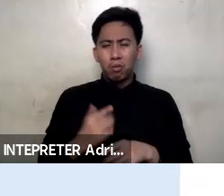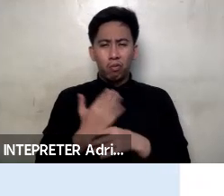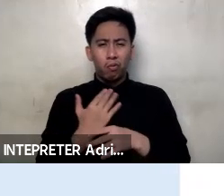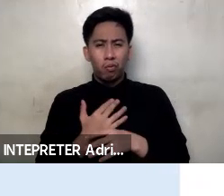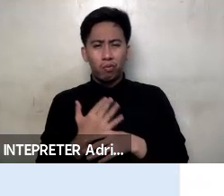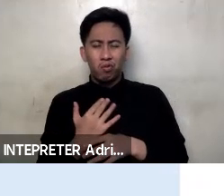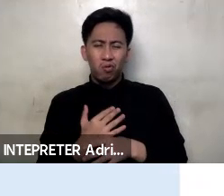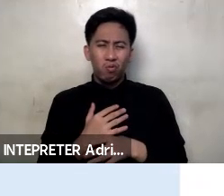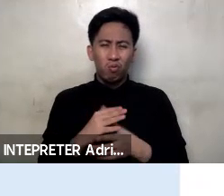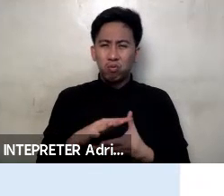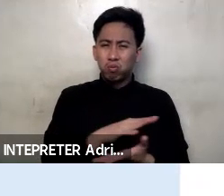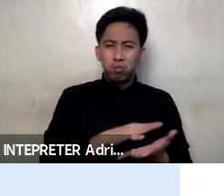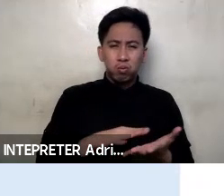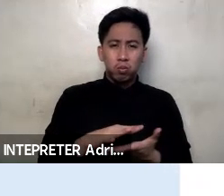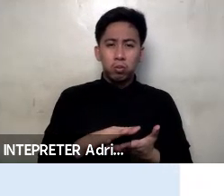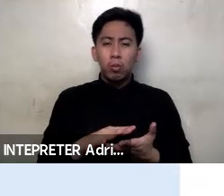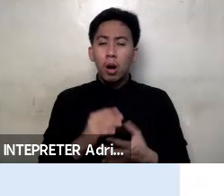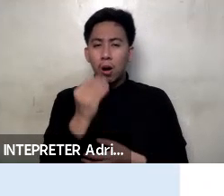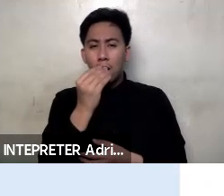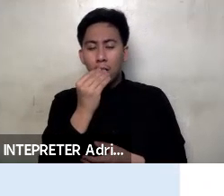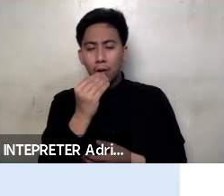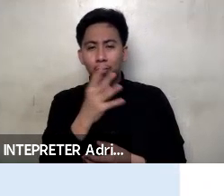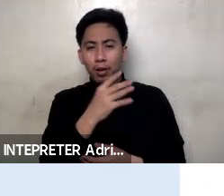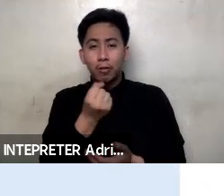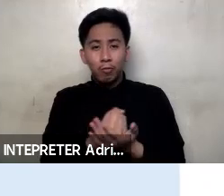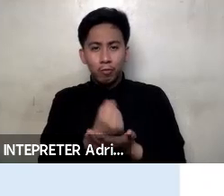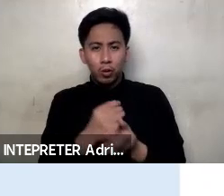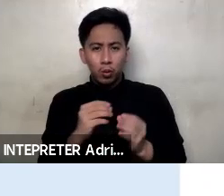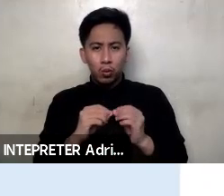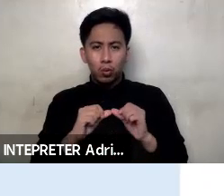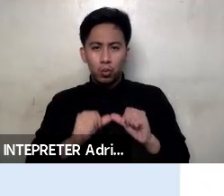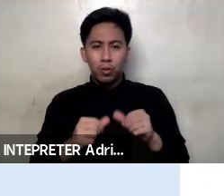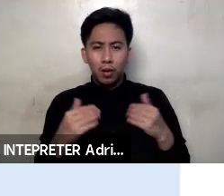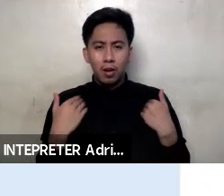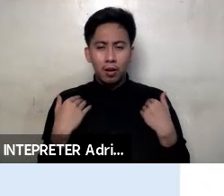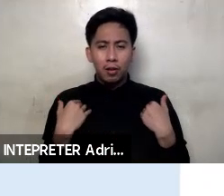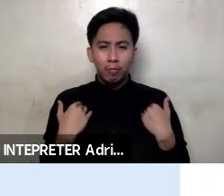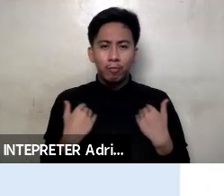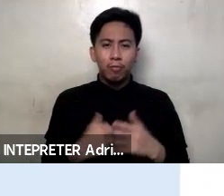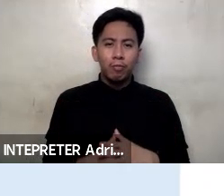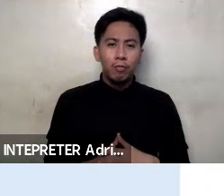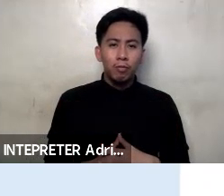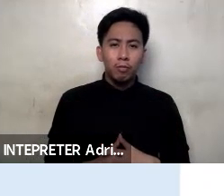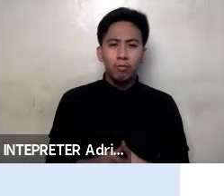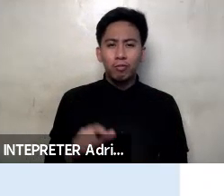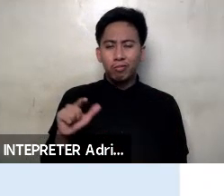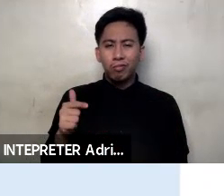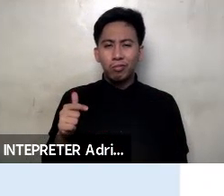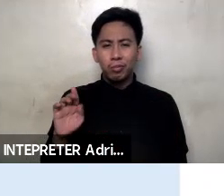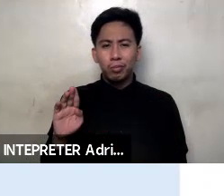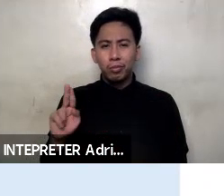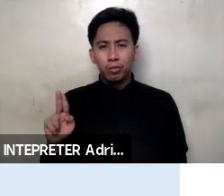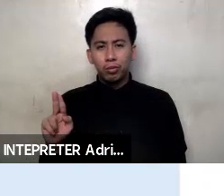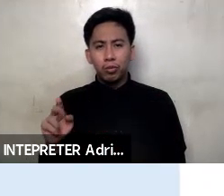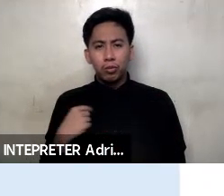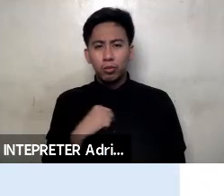a continuous supply of food and income. Currently, we are looking into EGBU as a